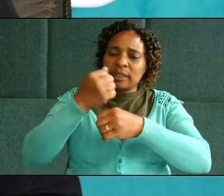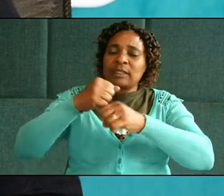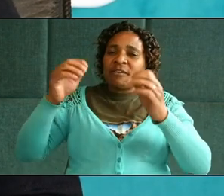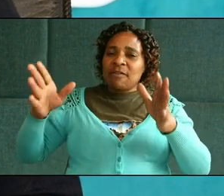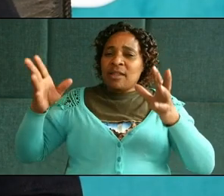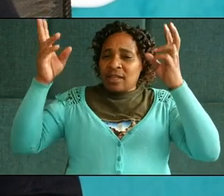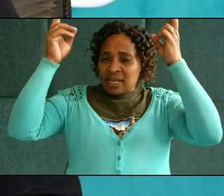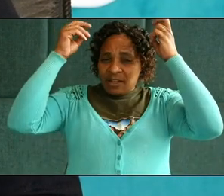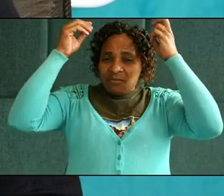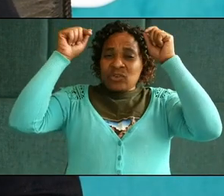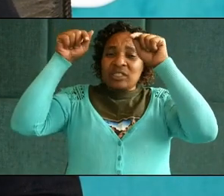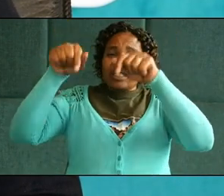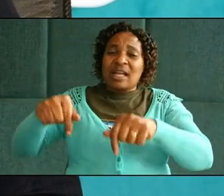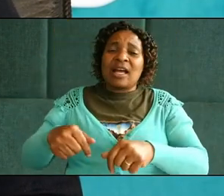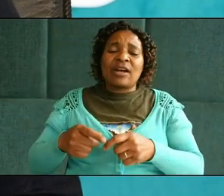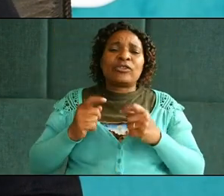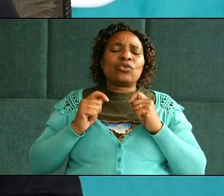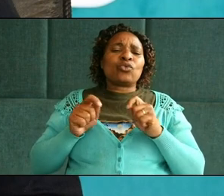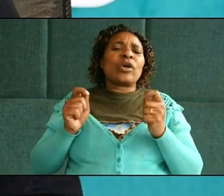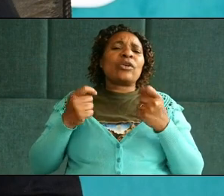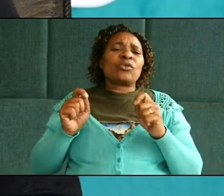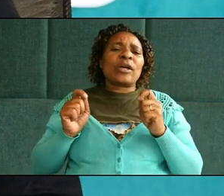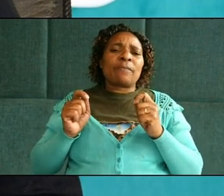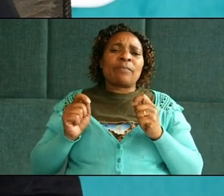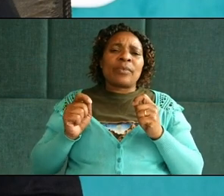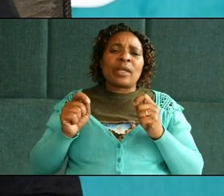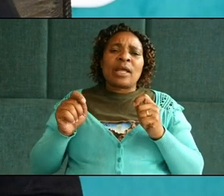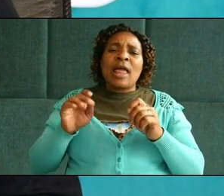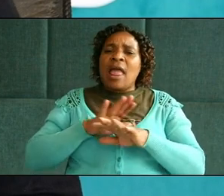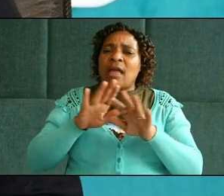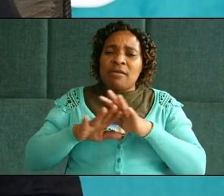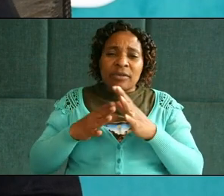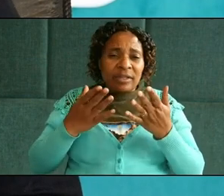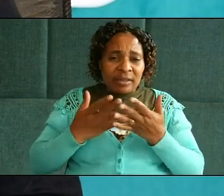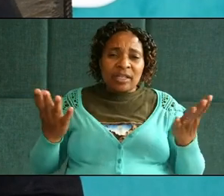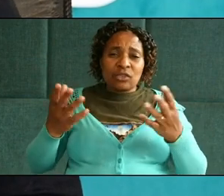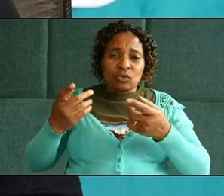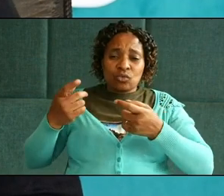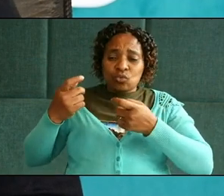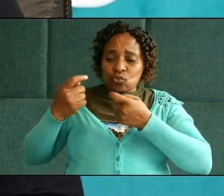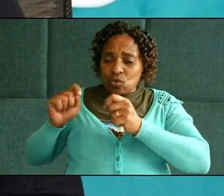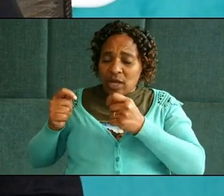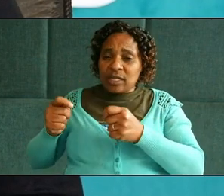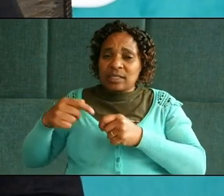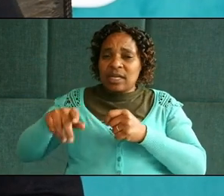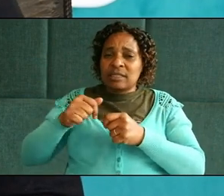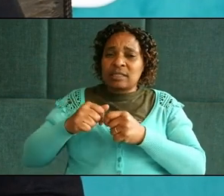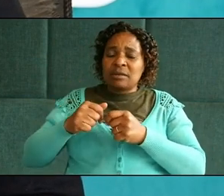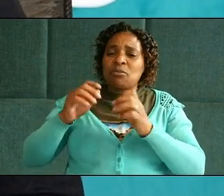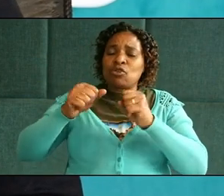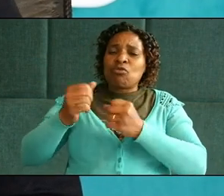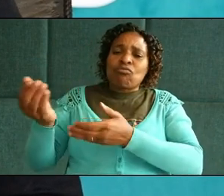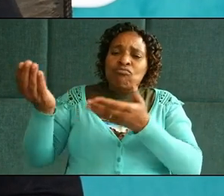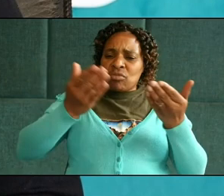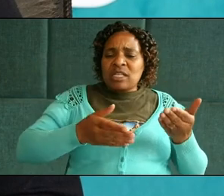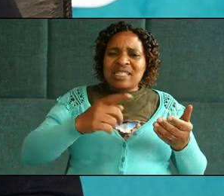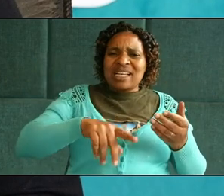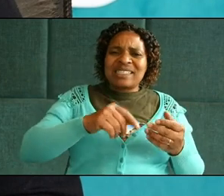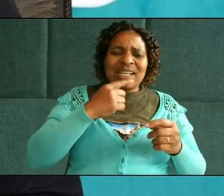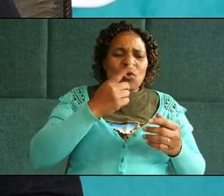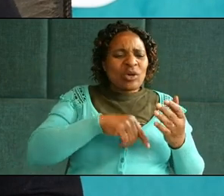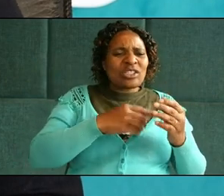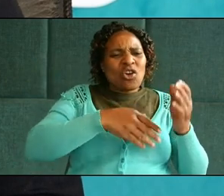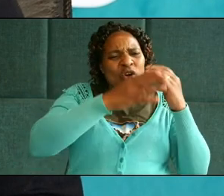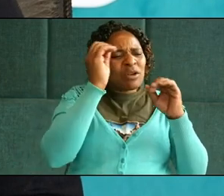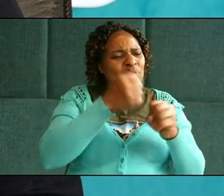devil is there trying every way to tempt us. And as soon as he tempts us, he pulls us into his camp and says, yeah, God cannot